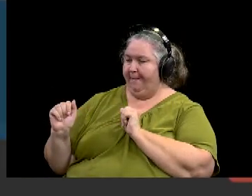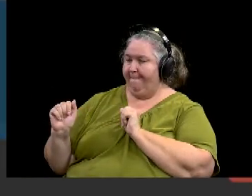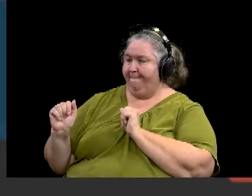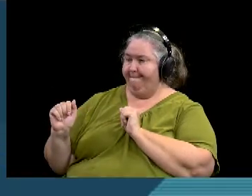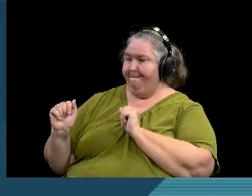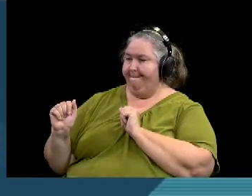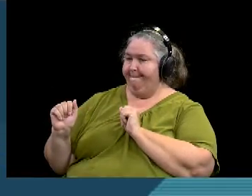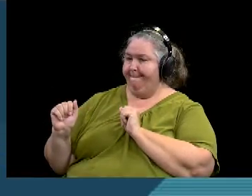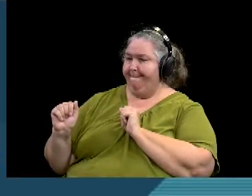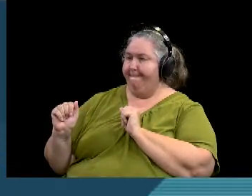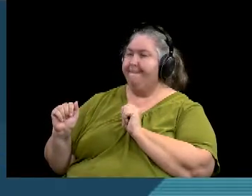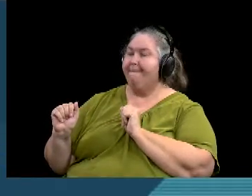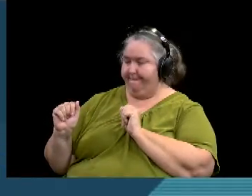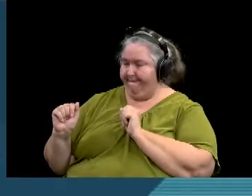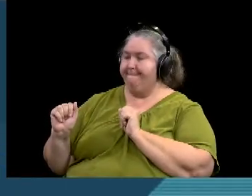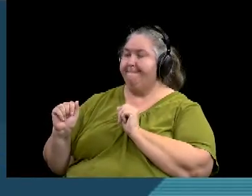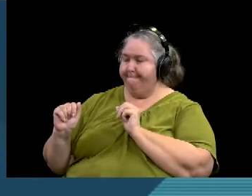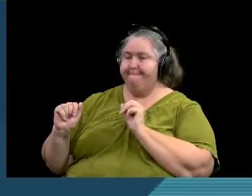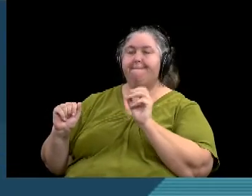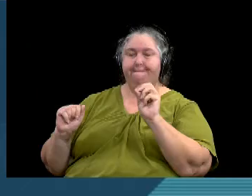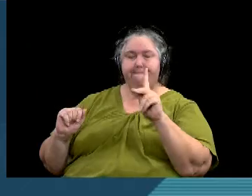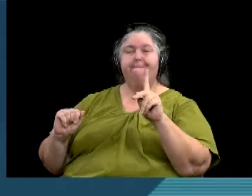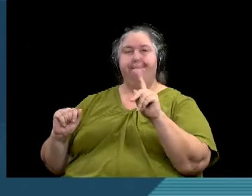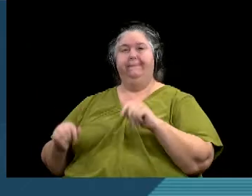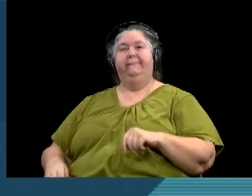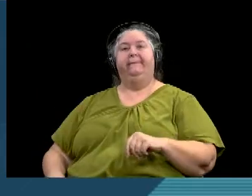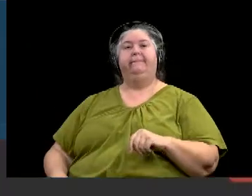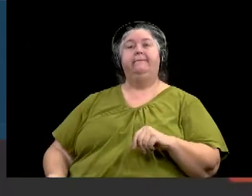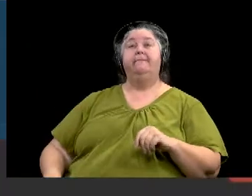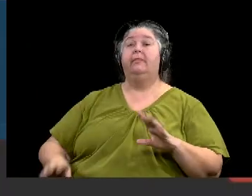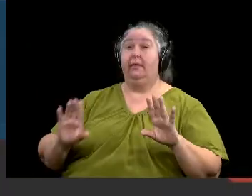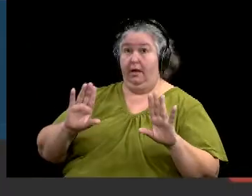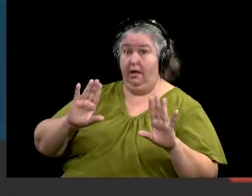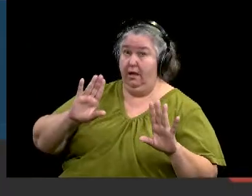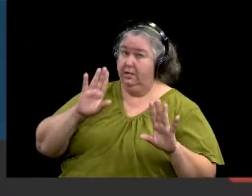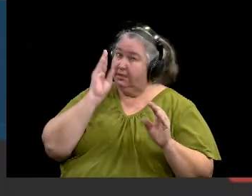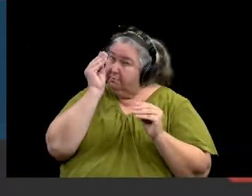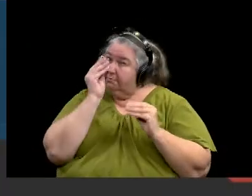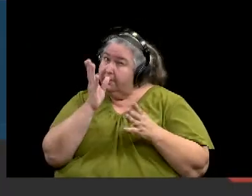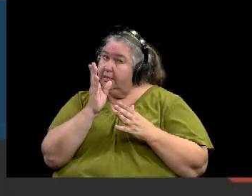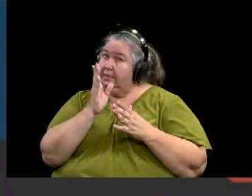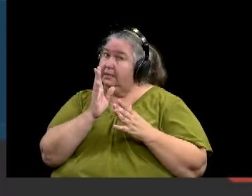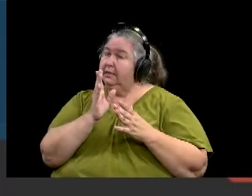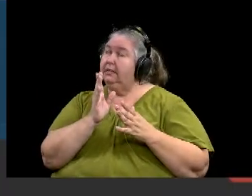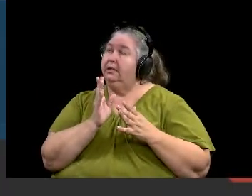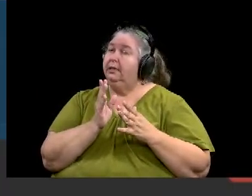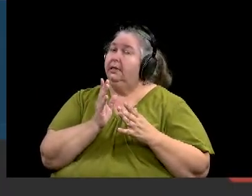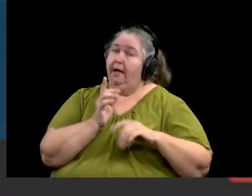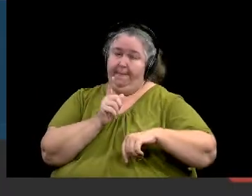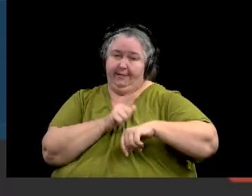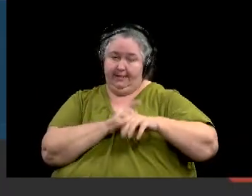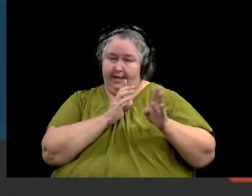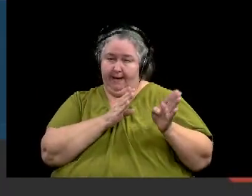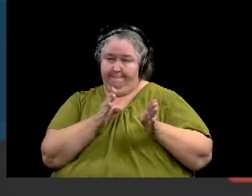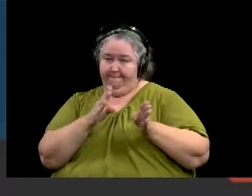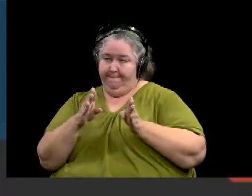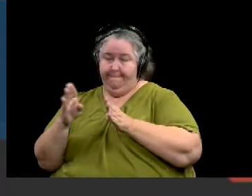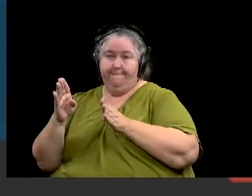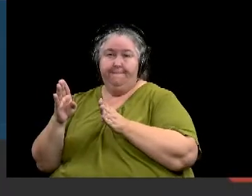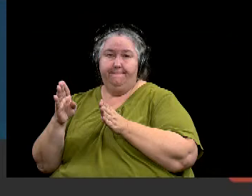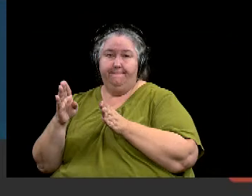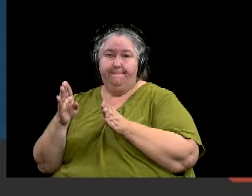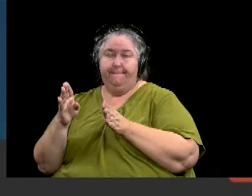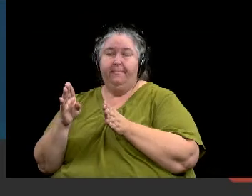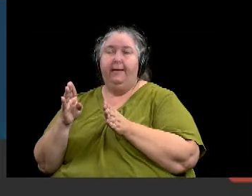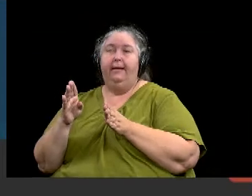so to start, I just want to provide a little information about the timeline that we're working under. In order to most effectively plan for the